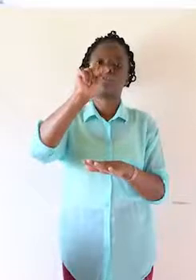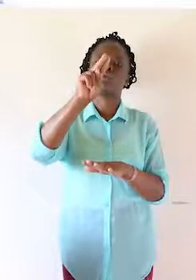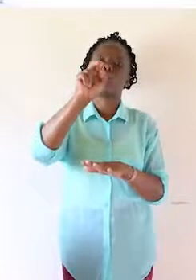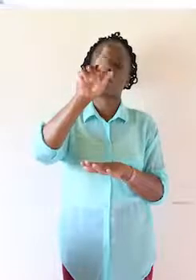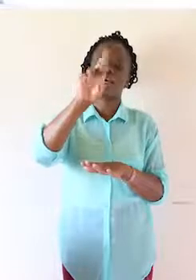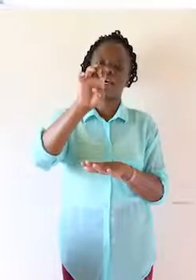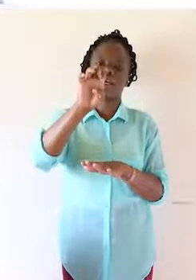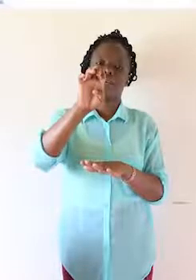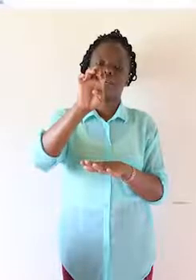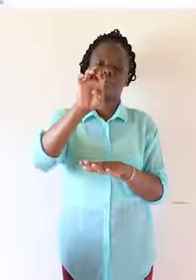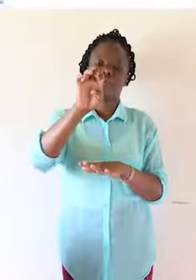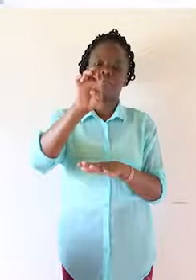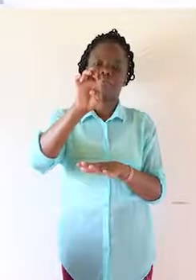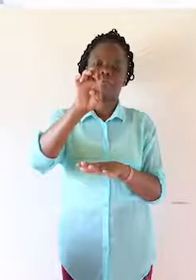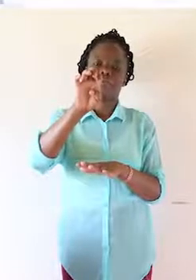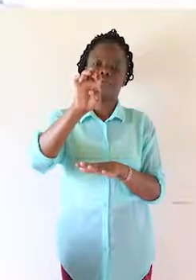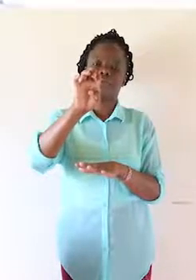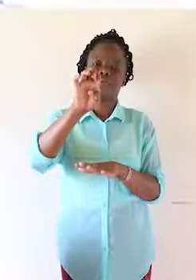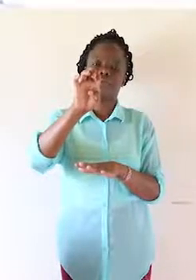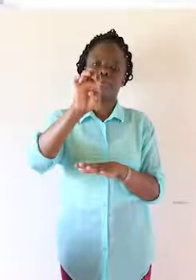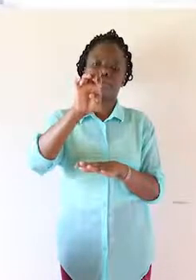cutting, shaping and mortising.